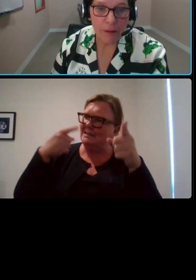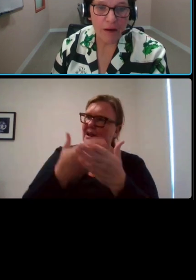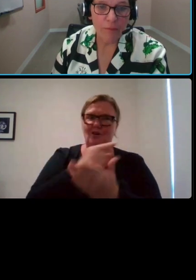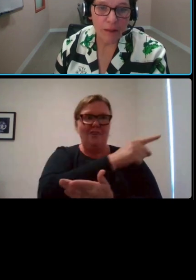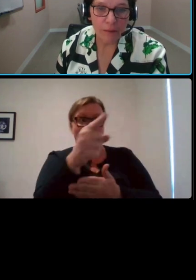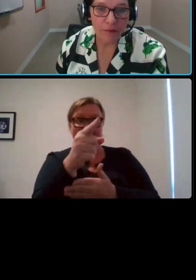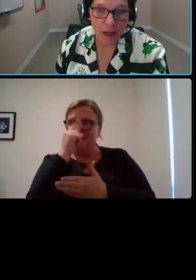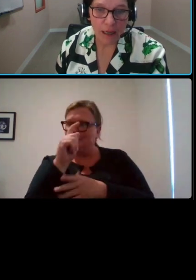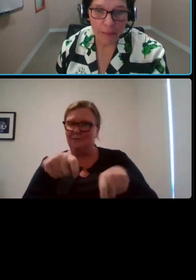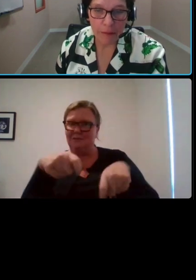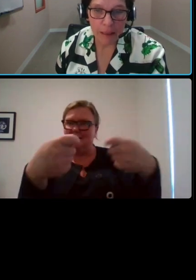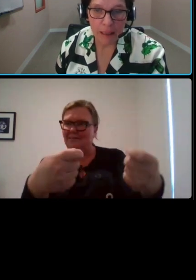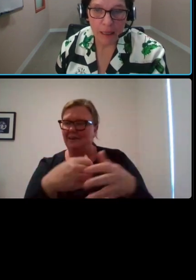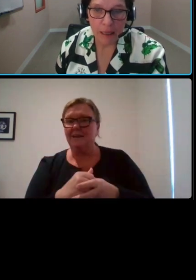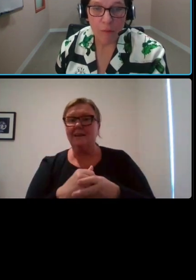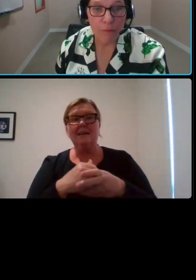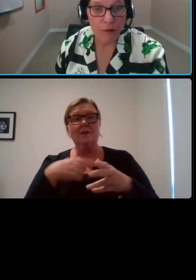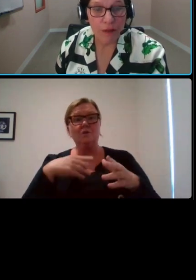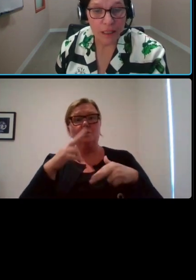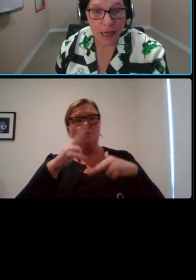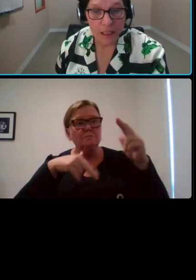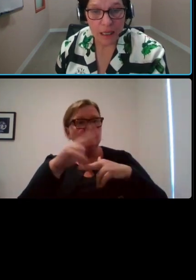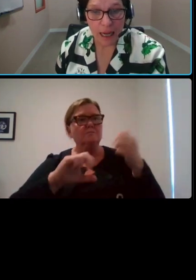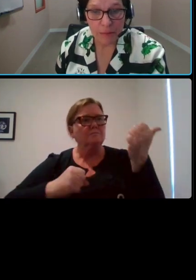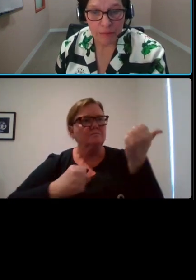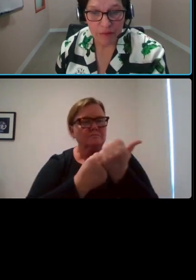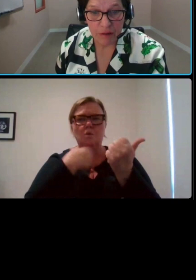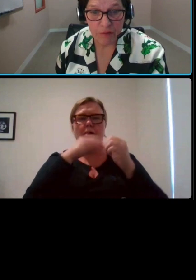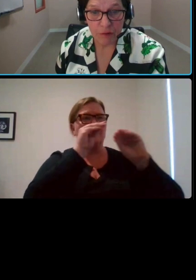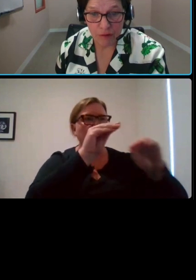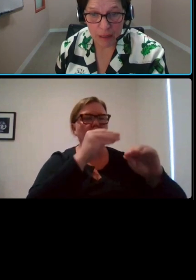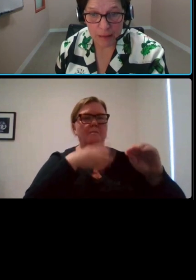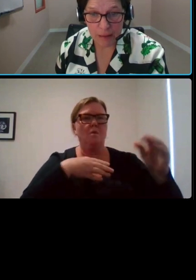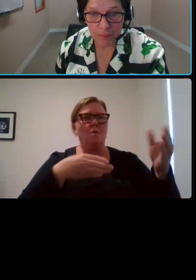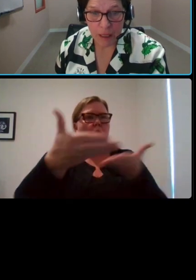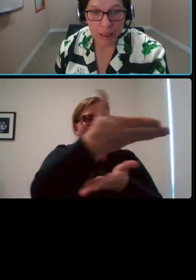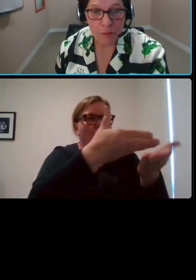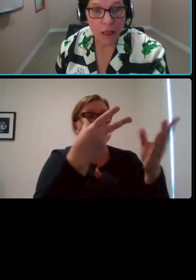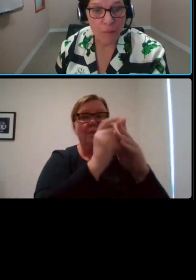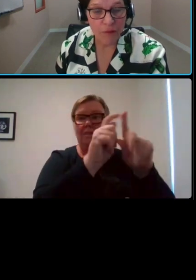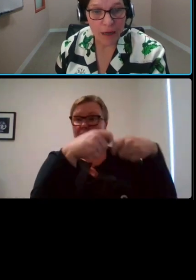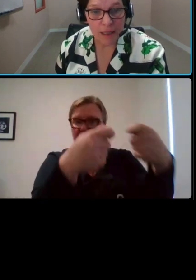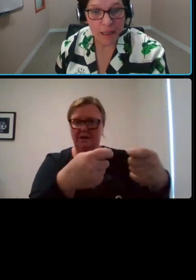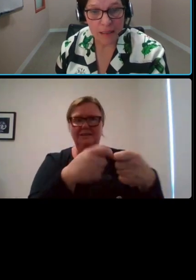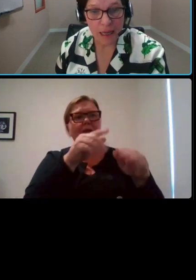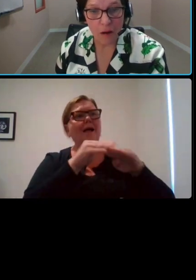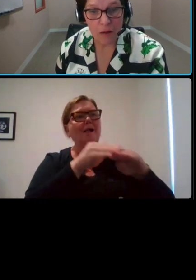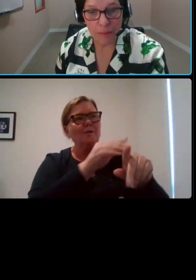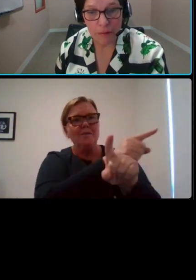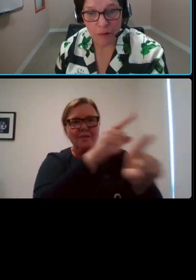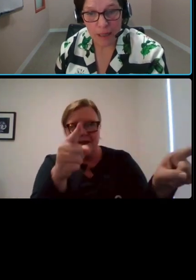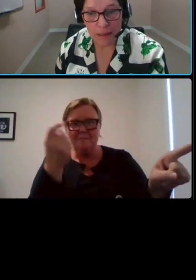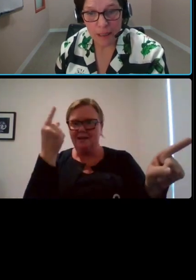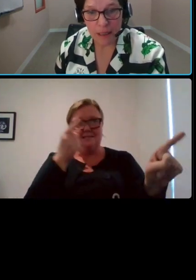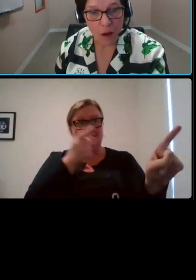As part of building provider capability, there will be improved education and engagement for providers. This will help providers understand